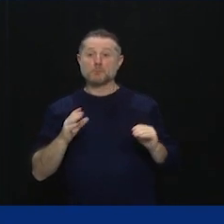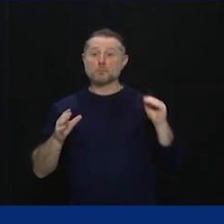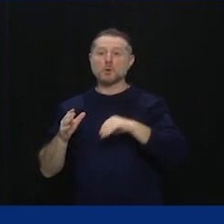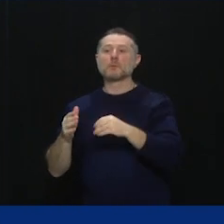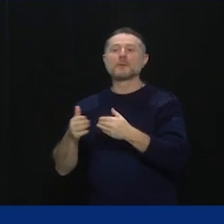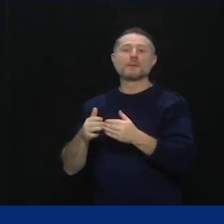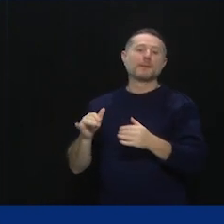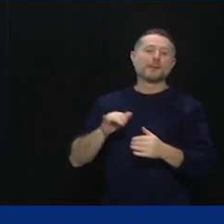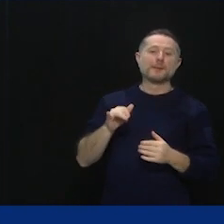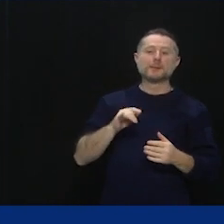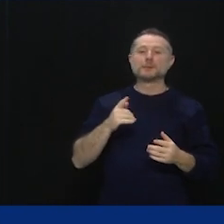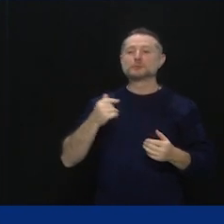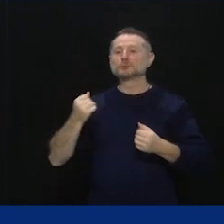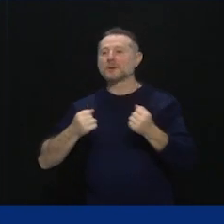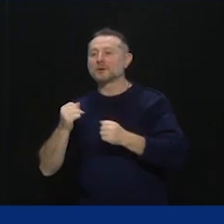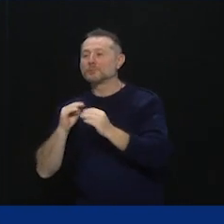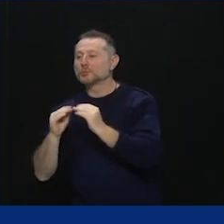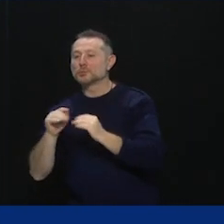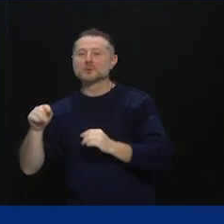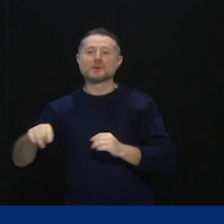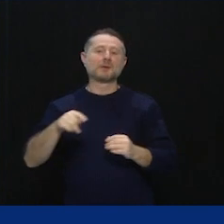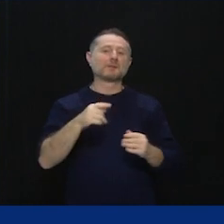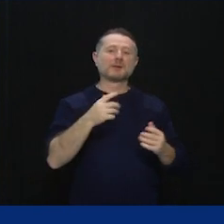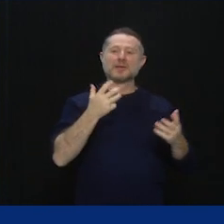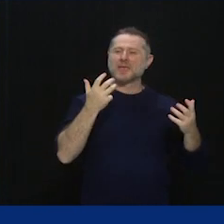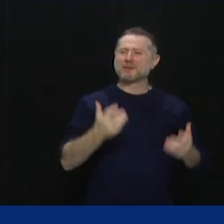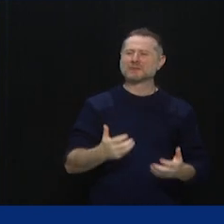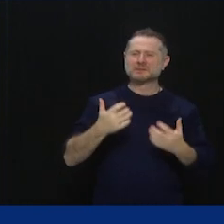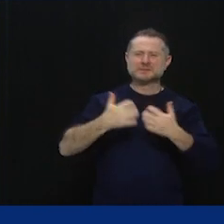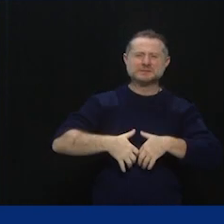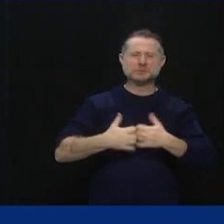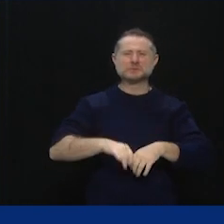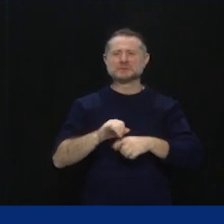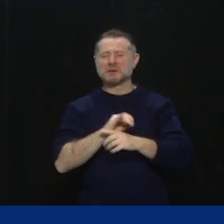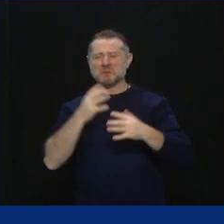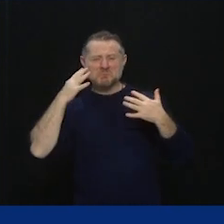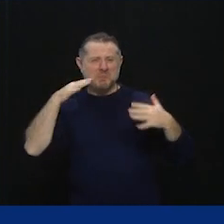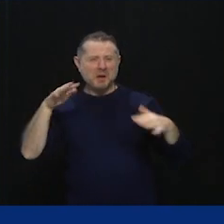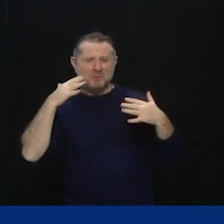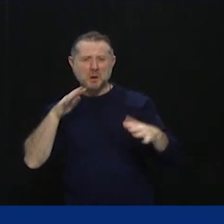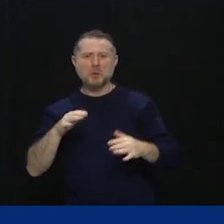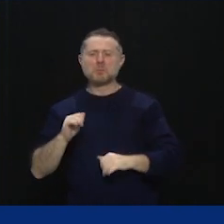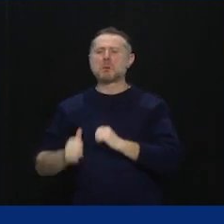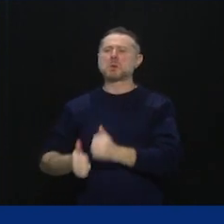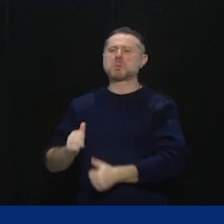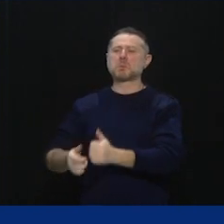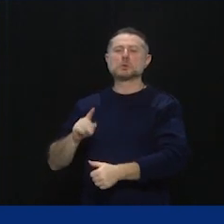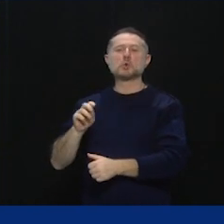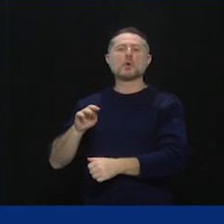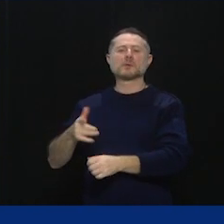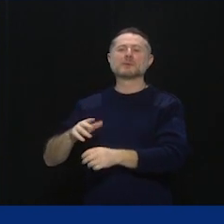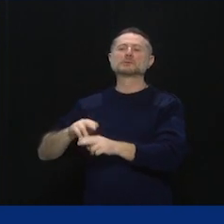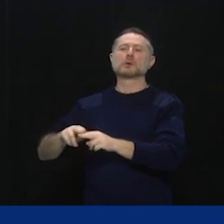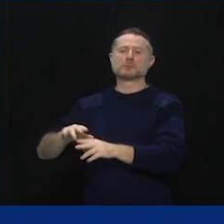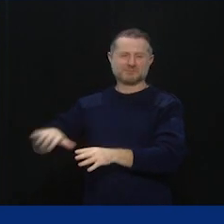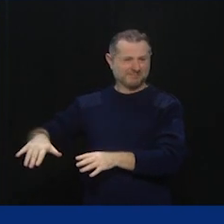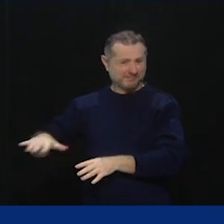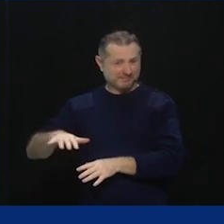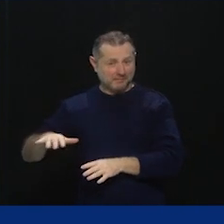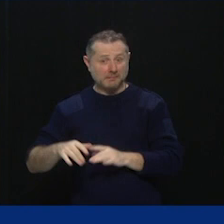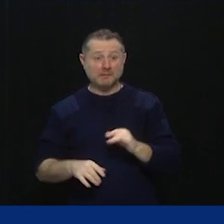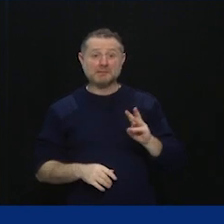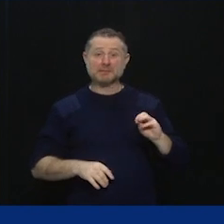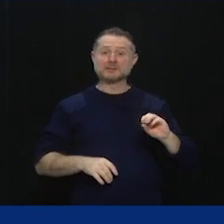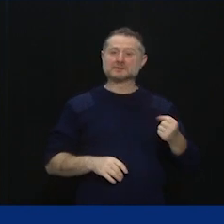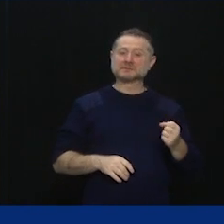repair places and things like that. Well, that was, the 60s and the 70s. And in the 80s, by the late 80s, these